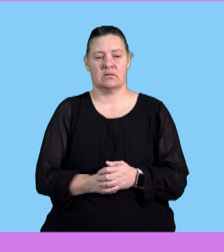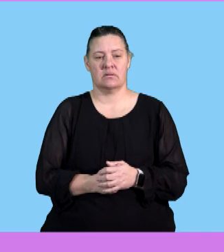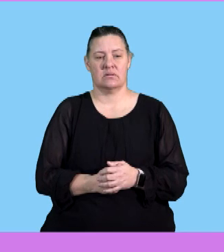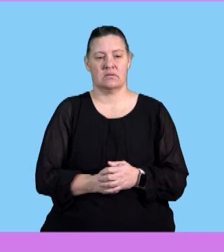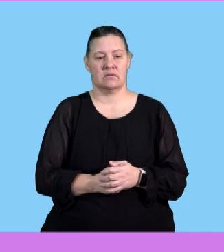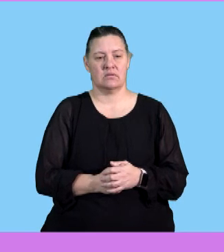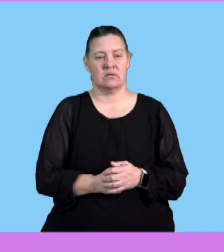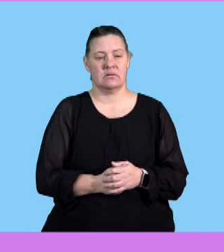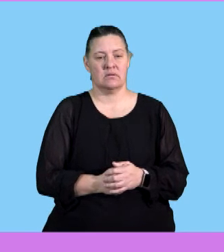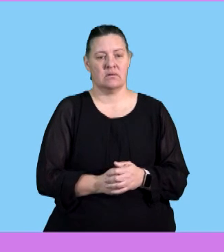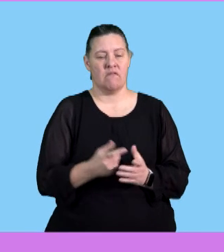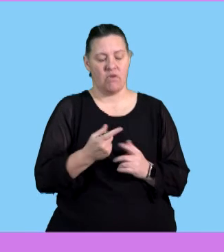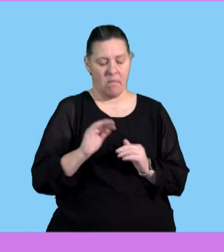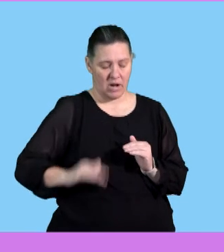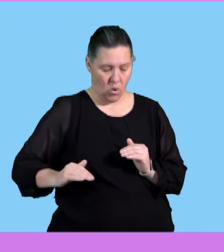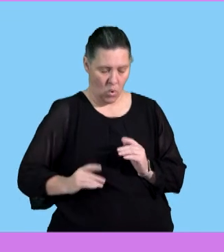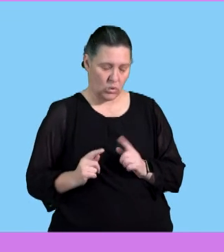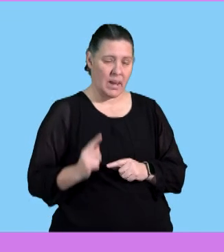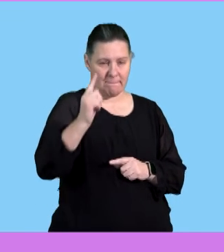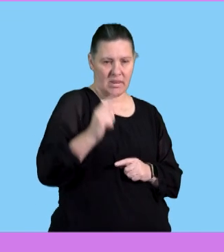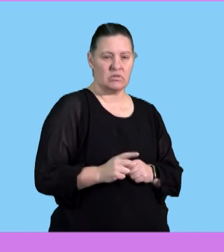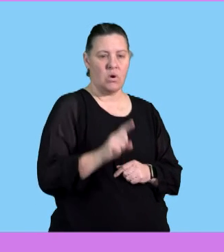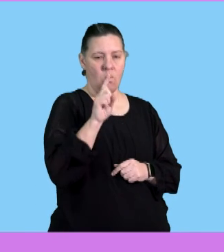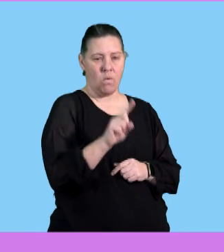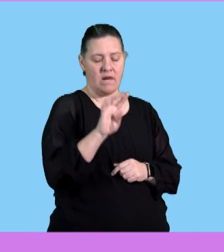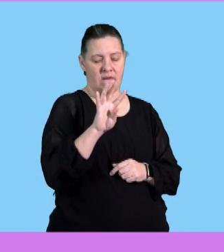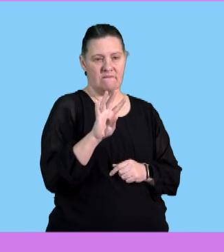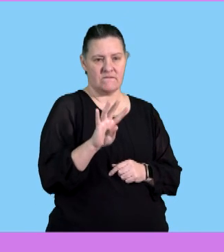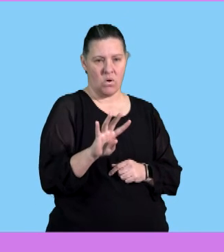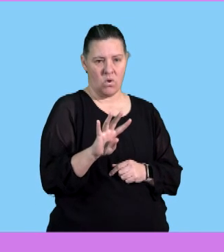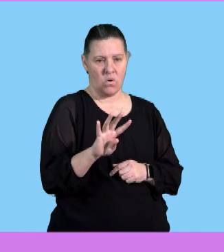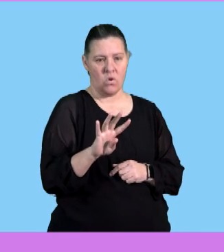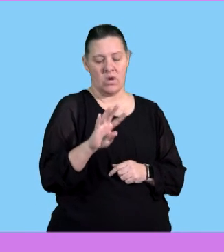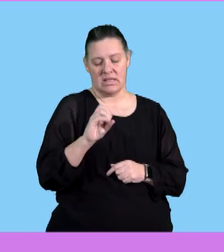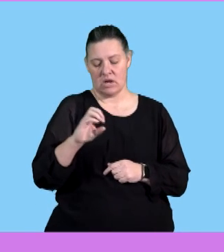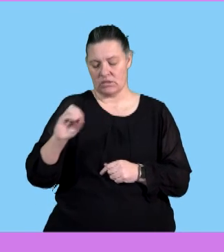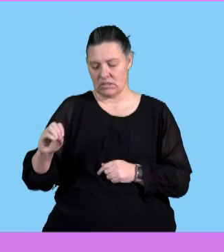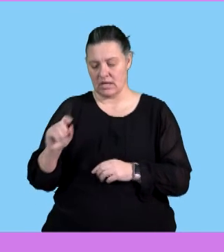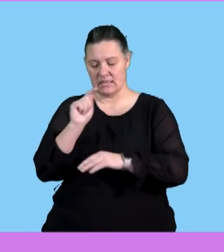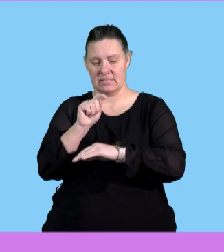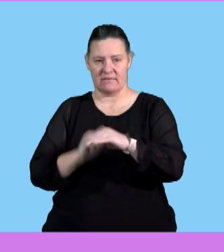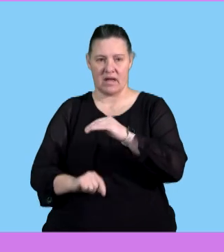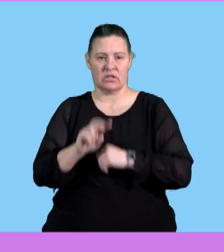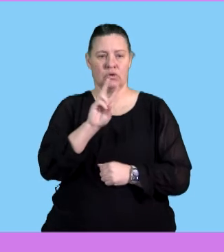So when we divide from below with our exchange rate. Below is